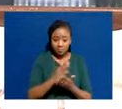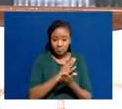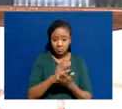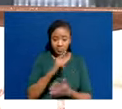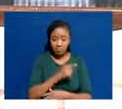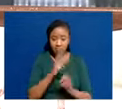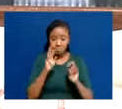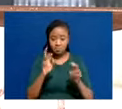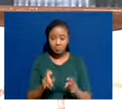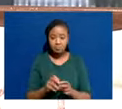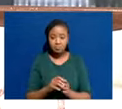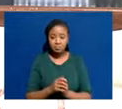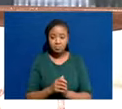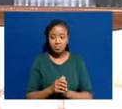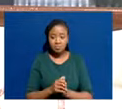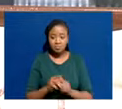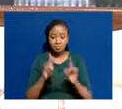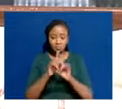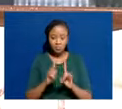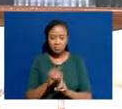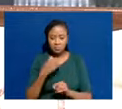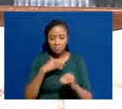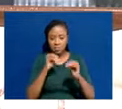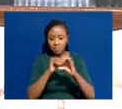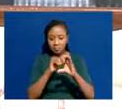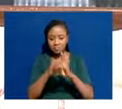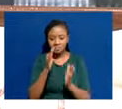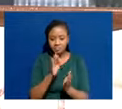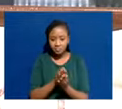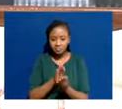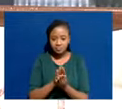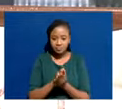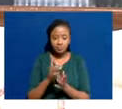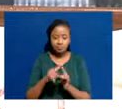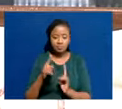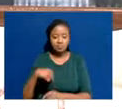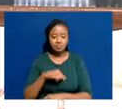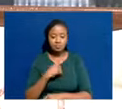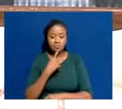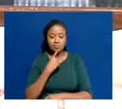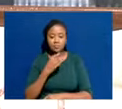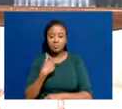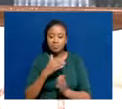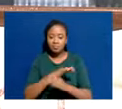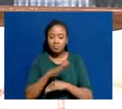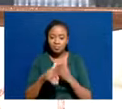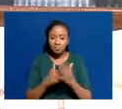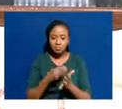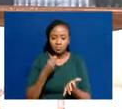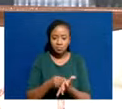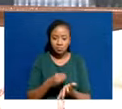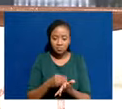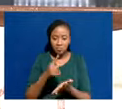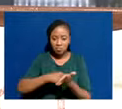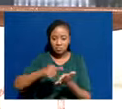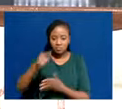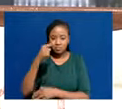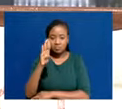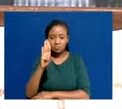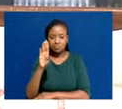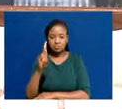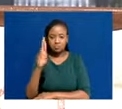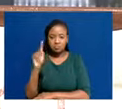found the European Investment Bank came to see me. They said, we have all the money approved for BRT, Bus Rapid Transit